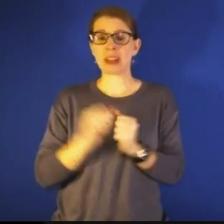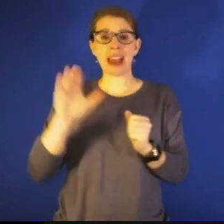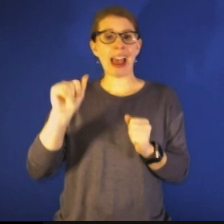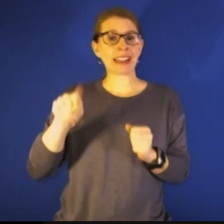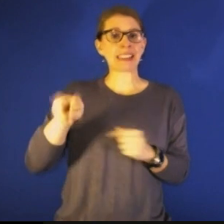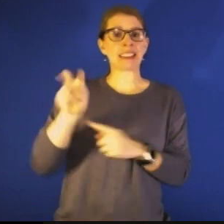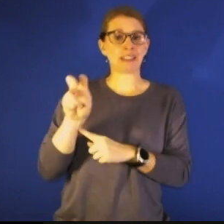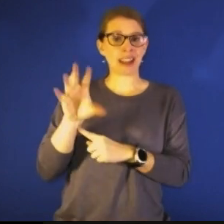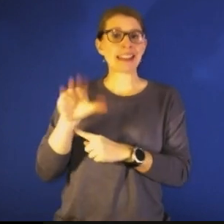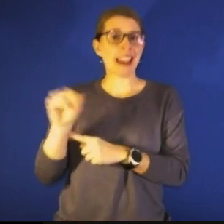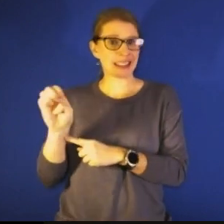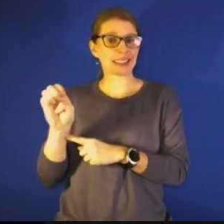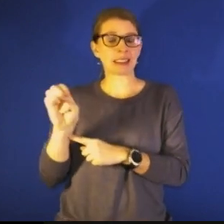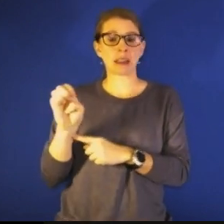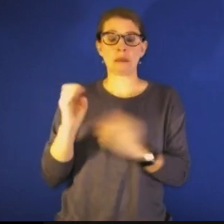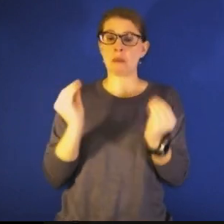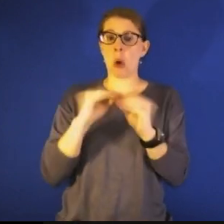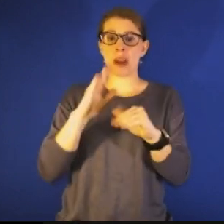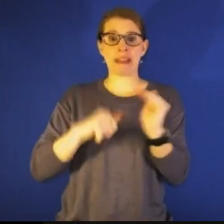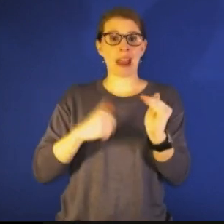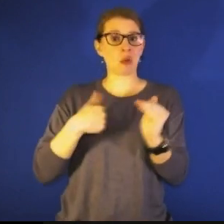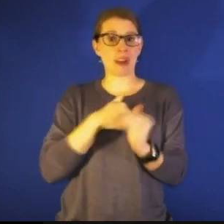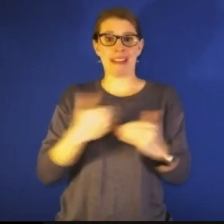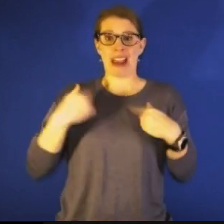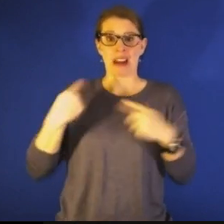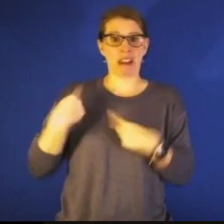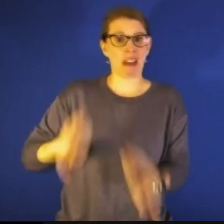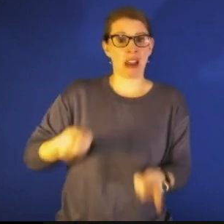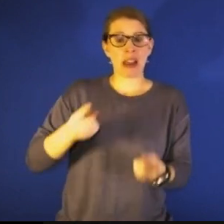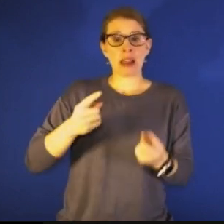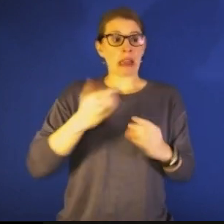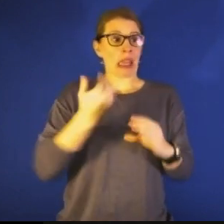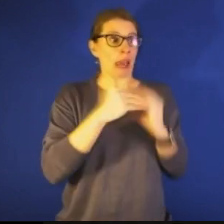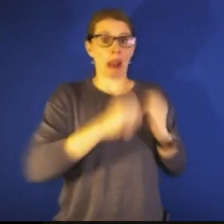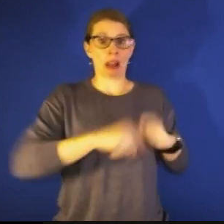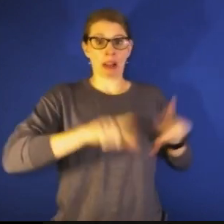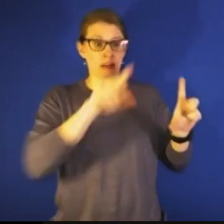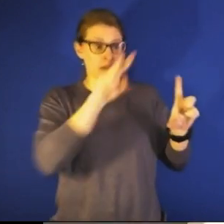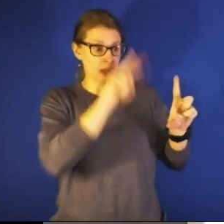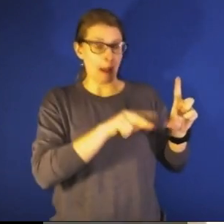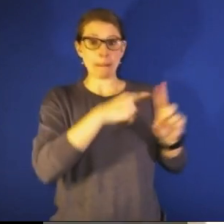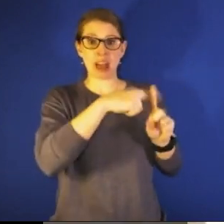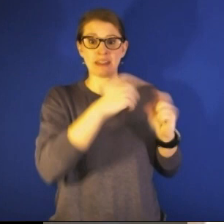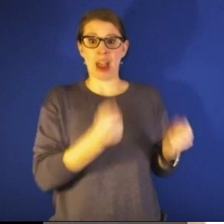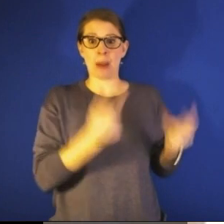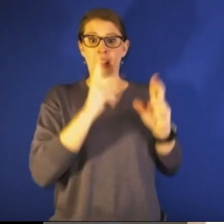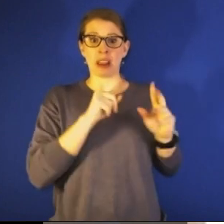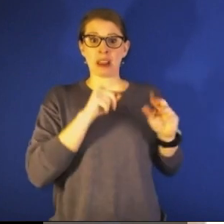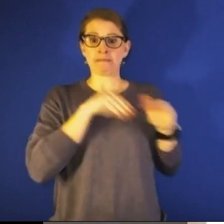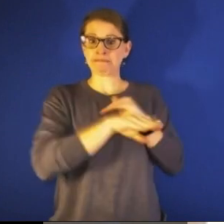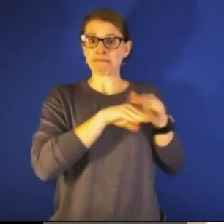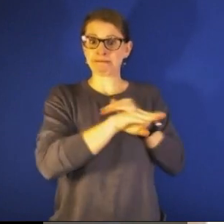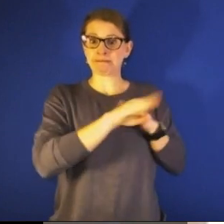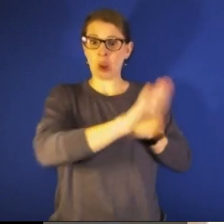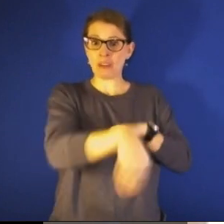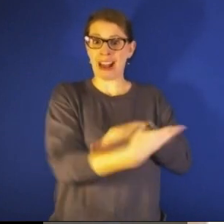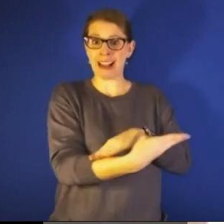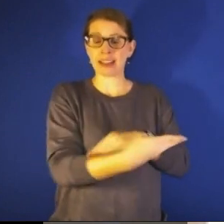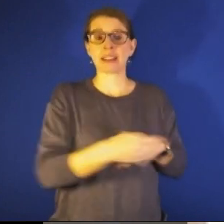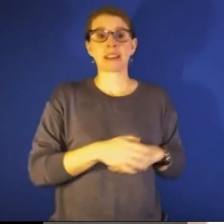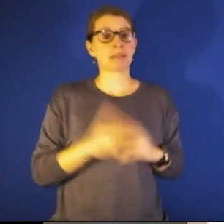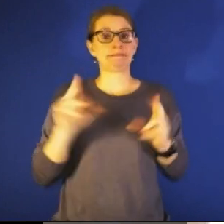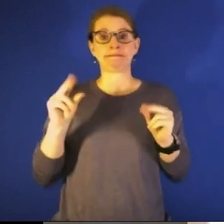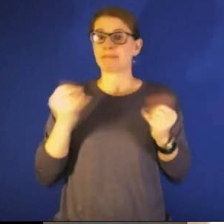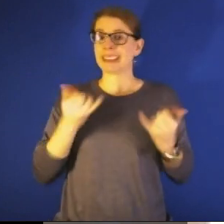got more than we ever have. I just looked at my email to see the number of positives we had come in overnight. No, we're still on the